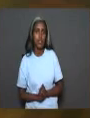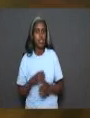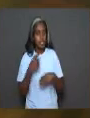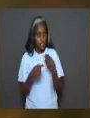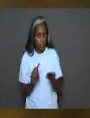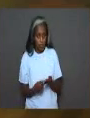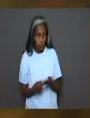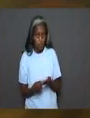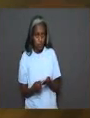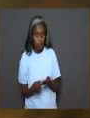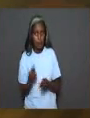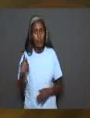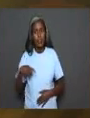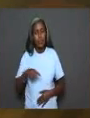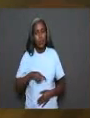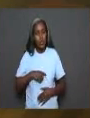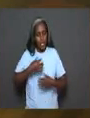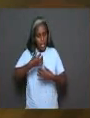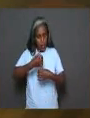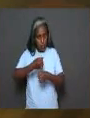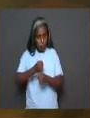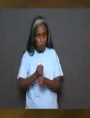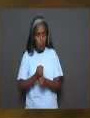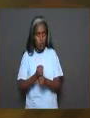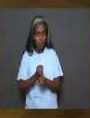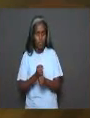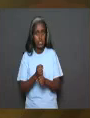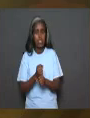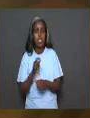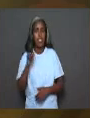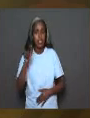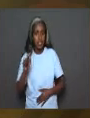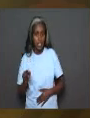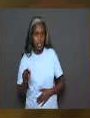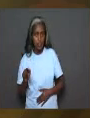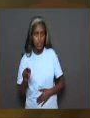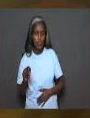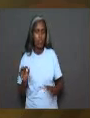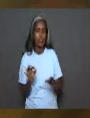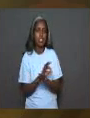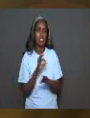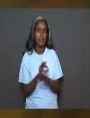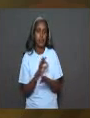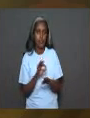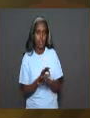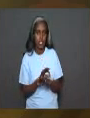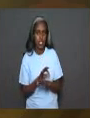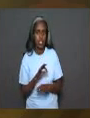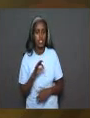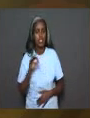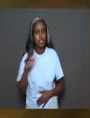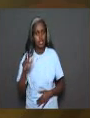Therefore, we can conclude that the derivative of the function at